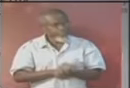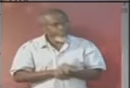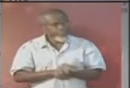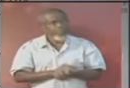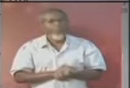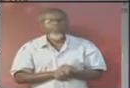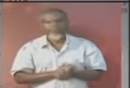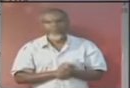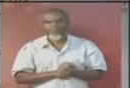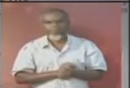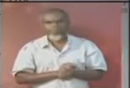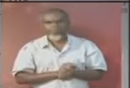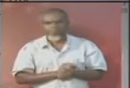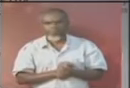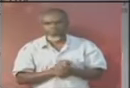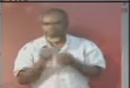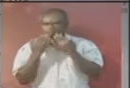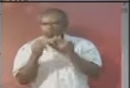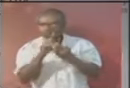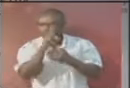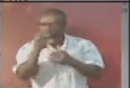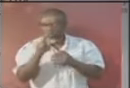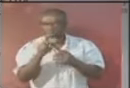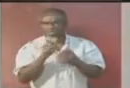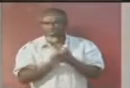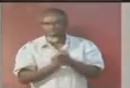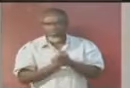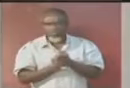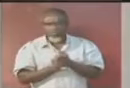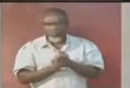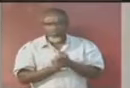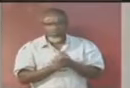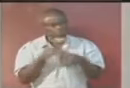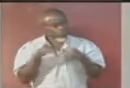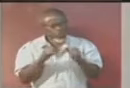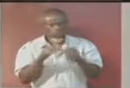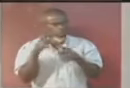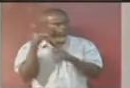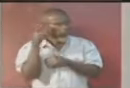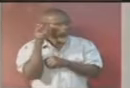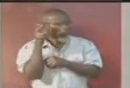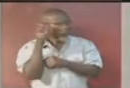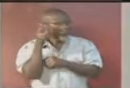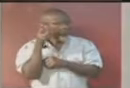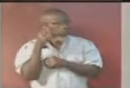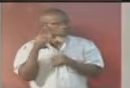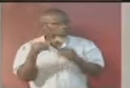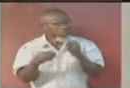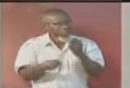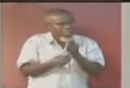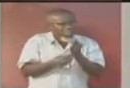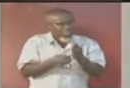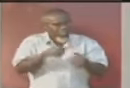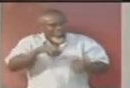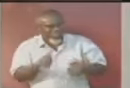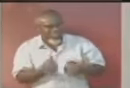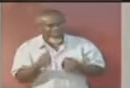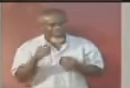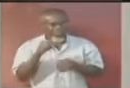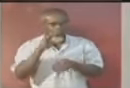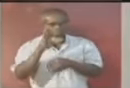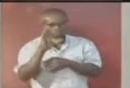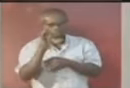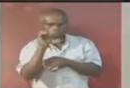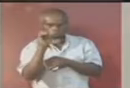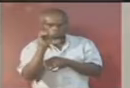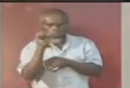Effectively, right now we're hearing about boosting for almost all the COVID vaccines that are available. I am not